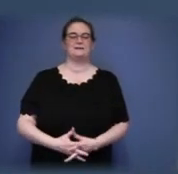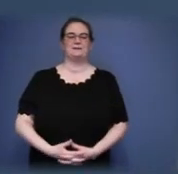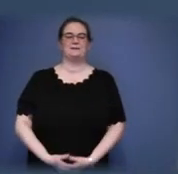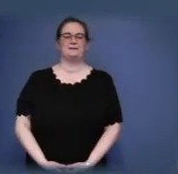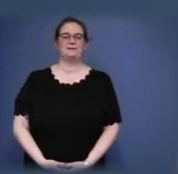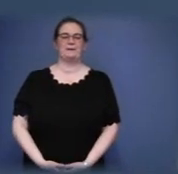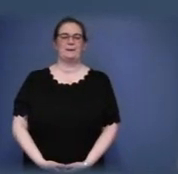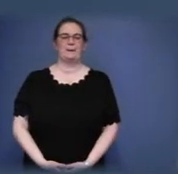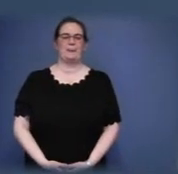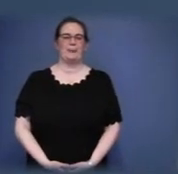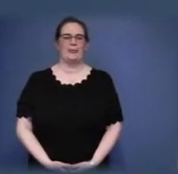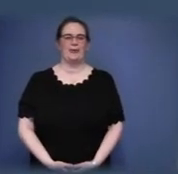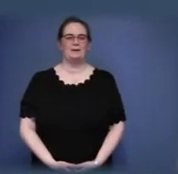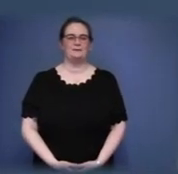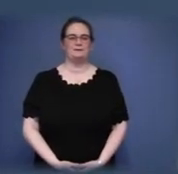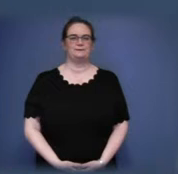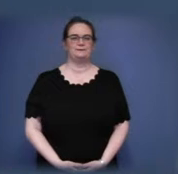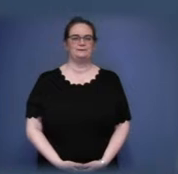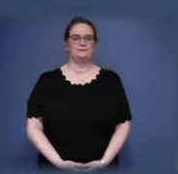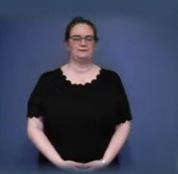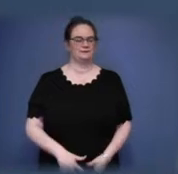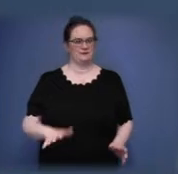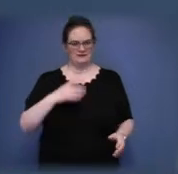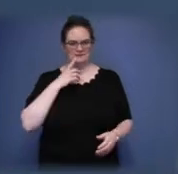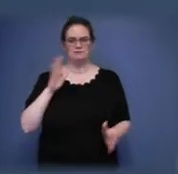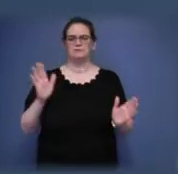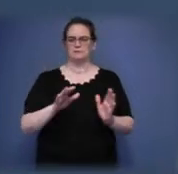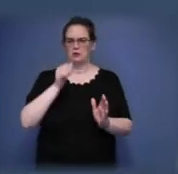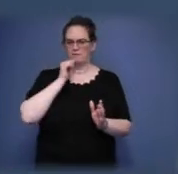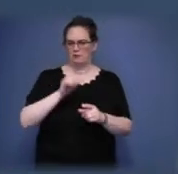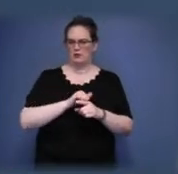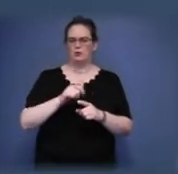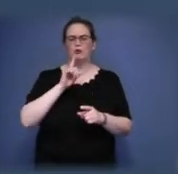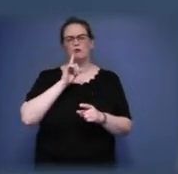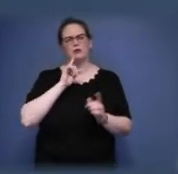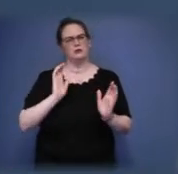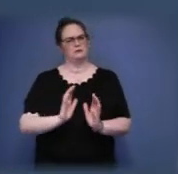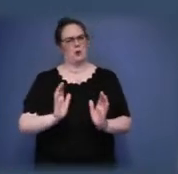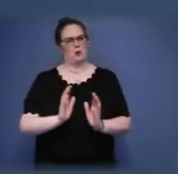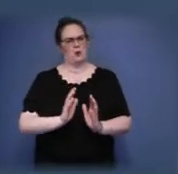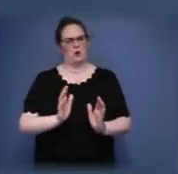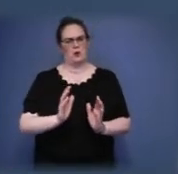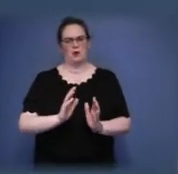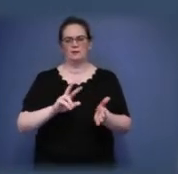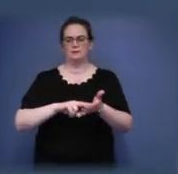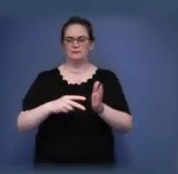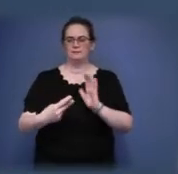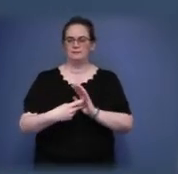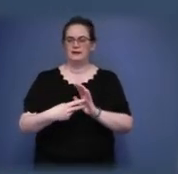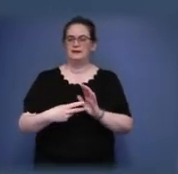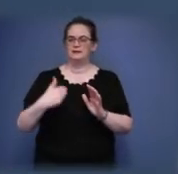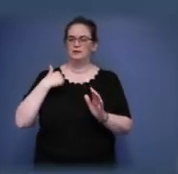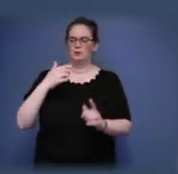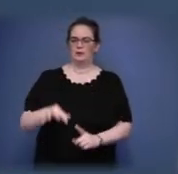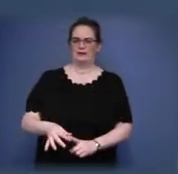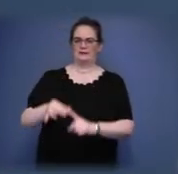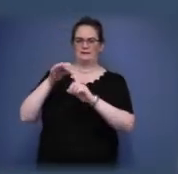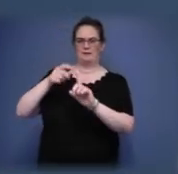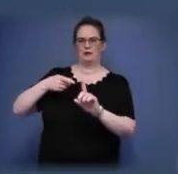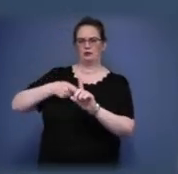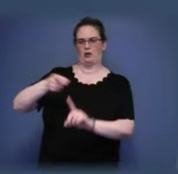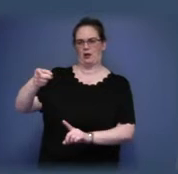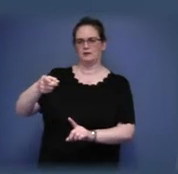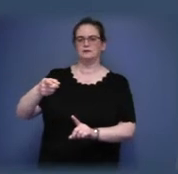So I already said this, small private practice. We're really small, which means we get to specialize